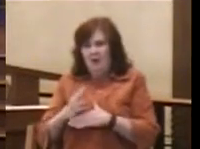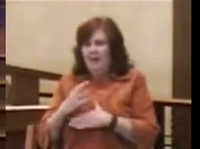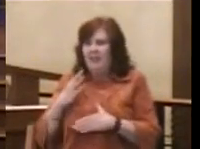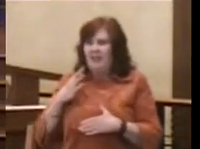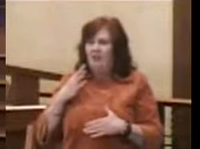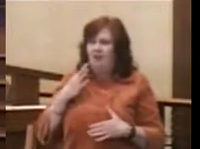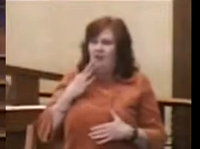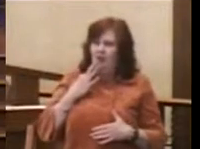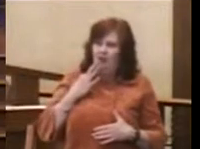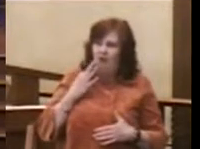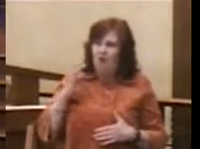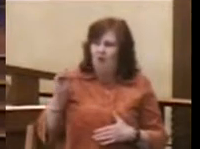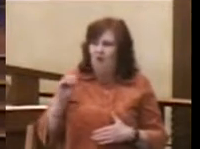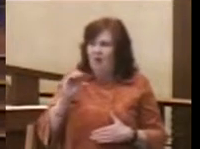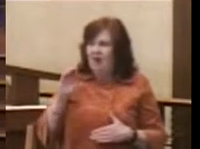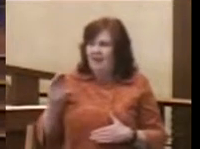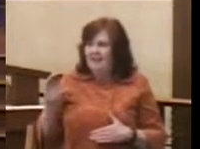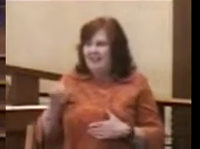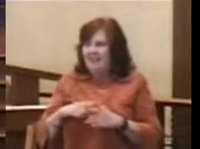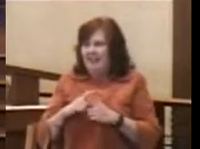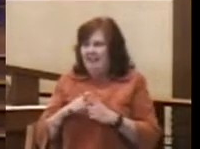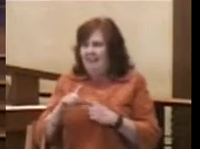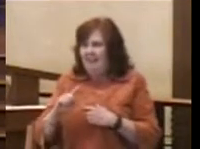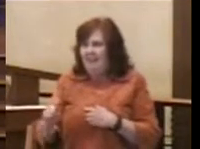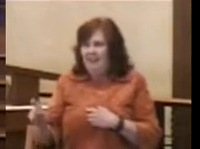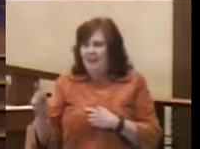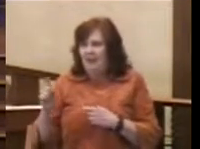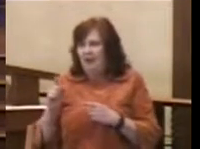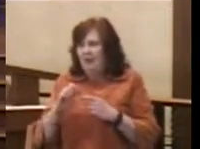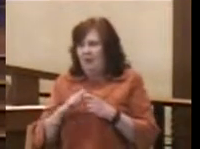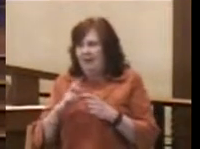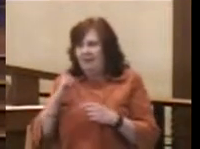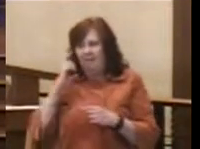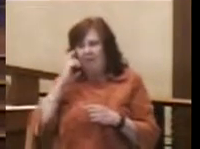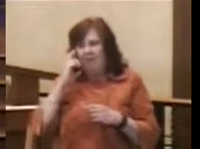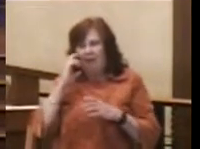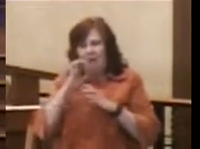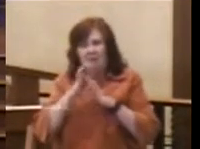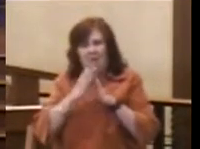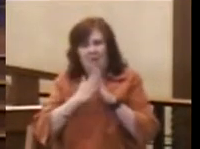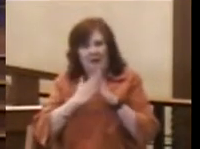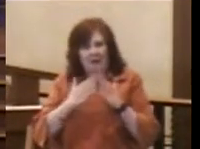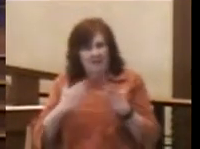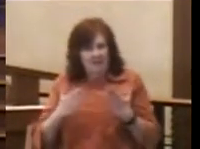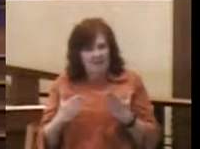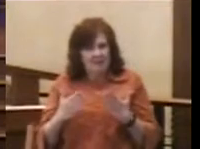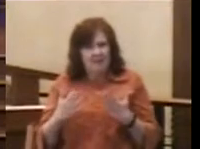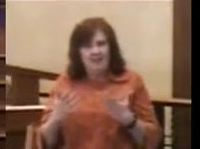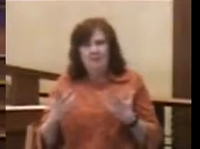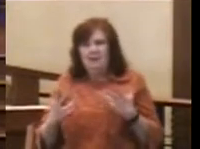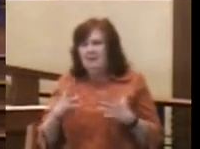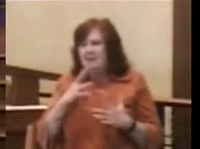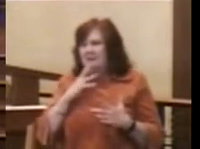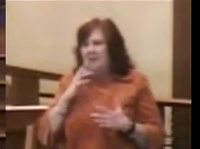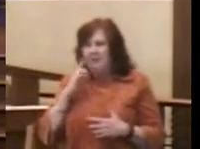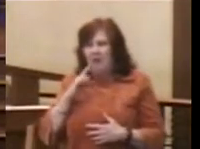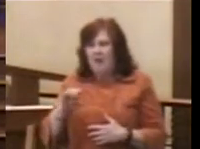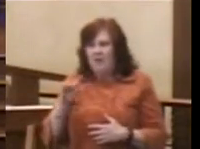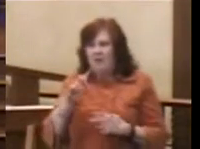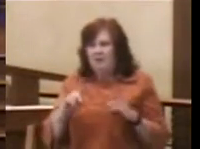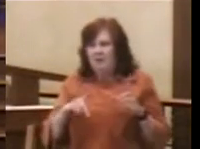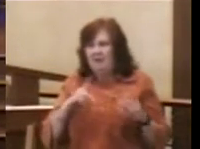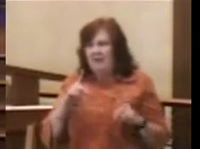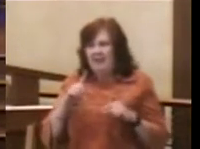collar and then giving it away with a favorite Bible verse. It may be speaking up for those people who